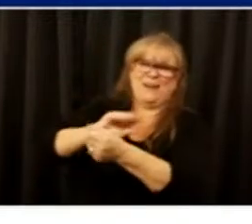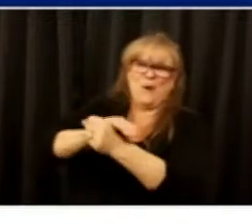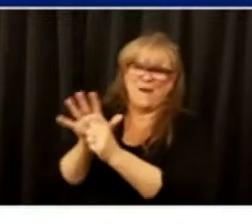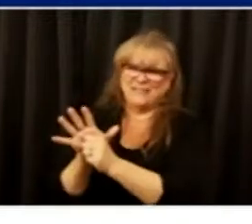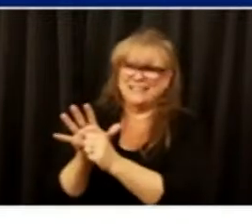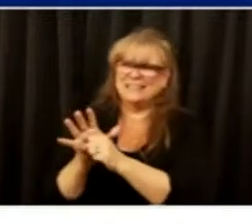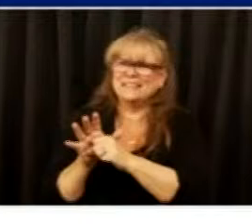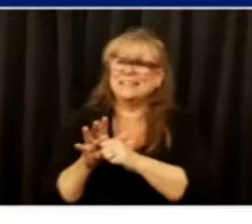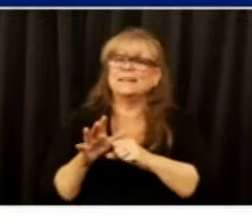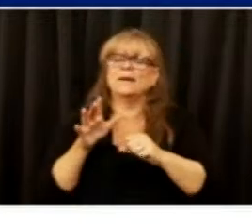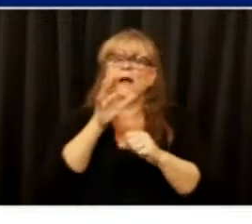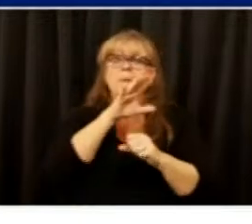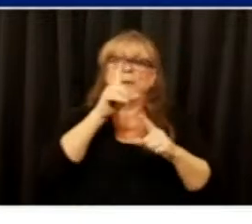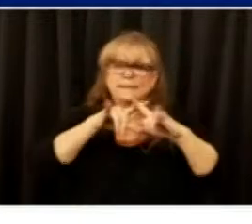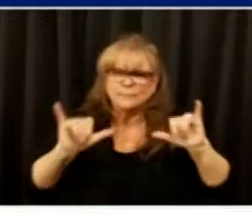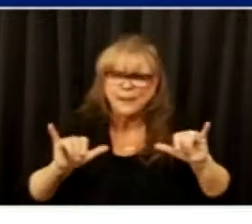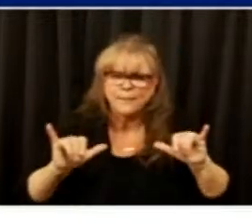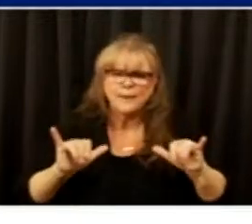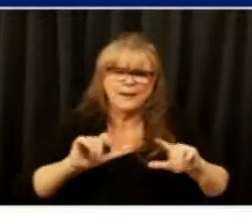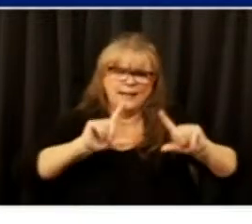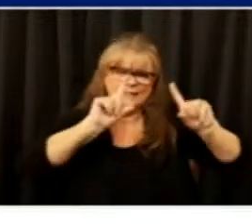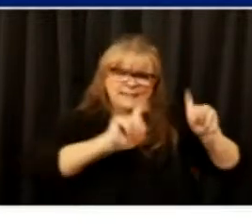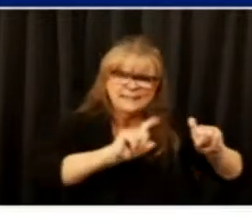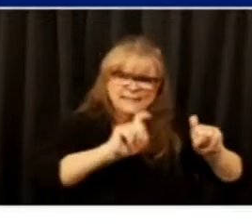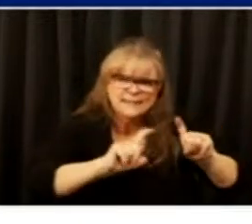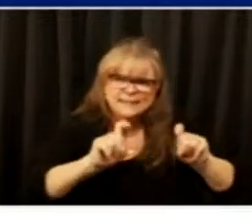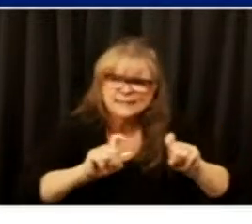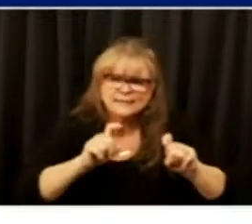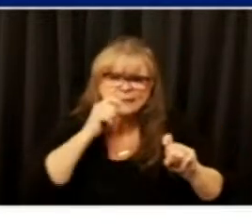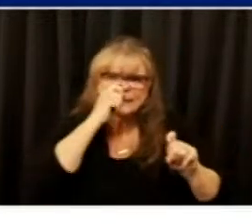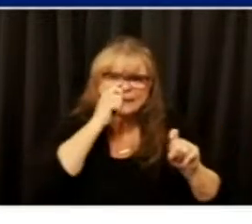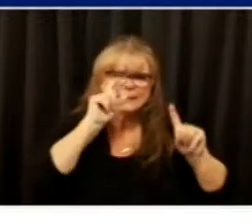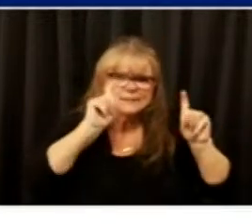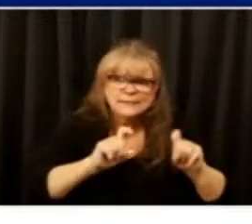to interrupt transmission and prevent additional cases from occurring.